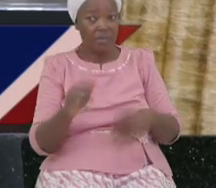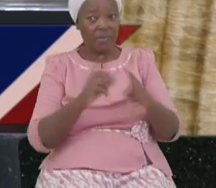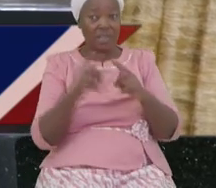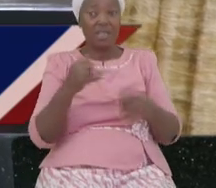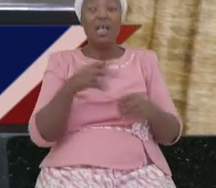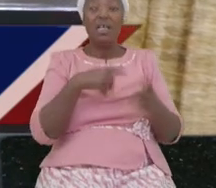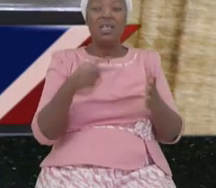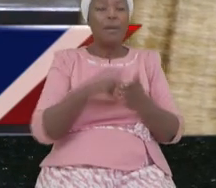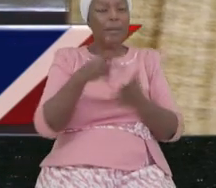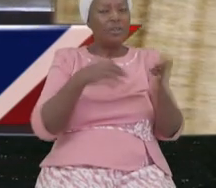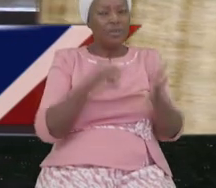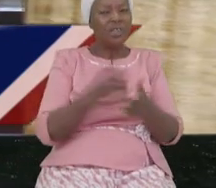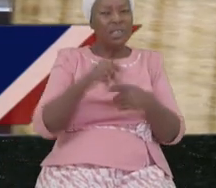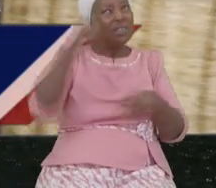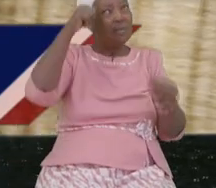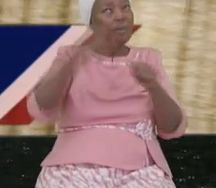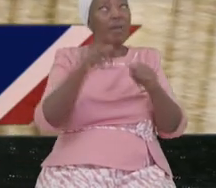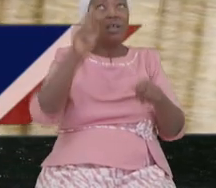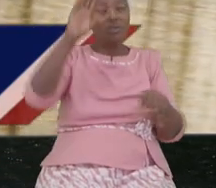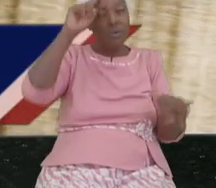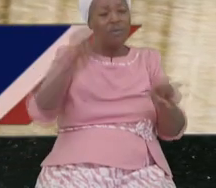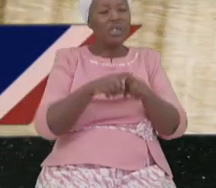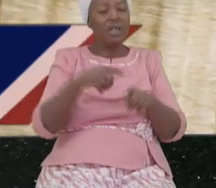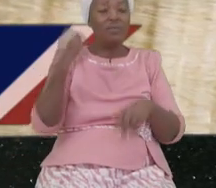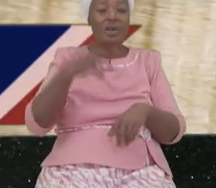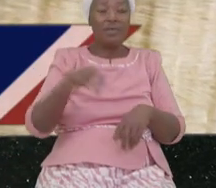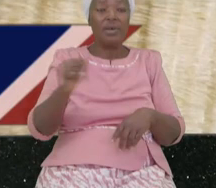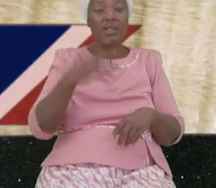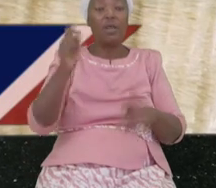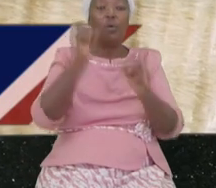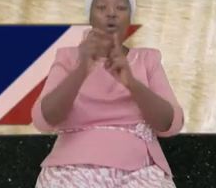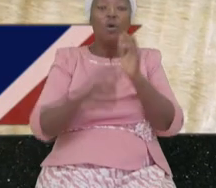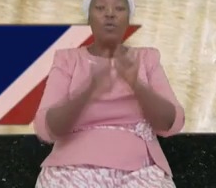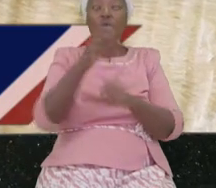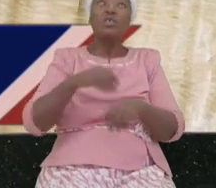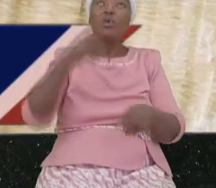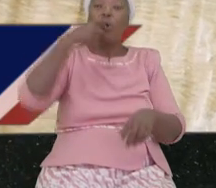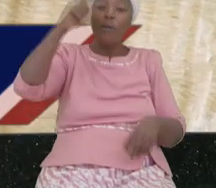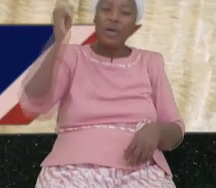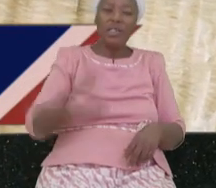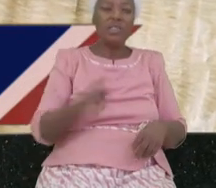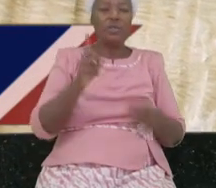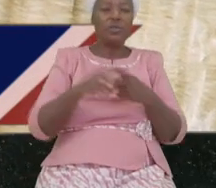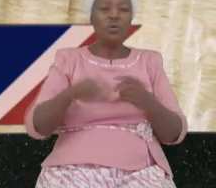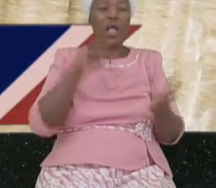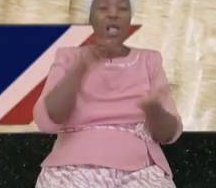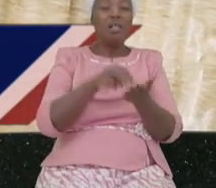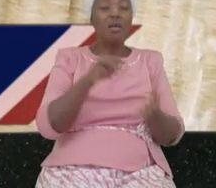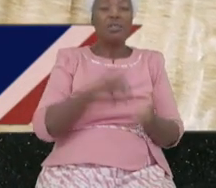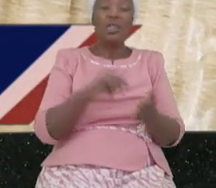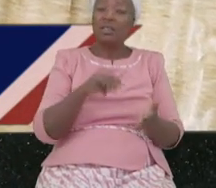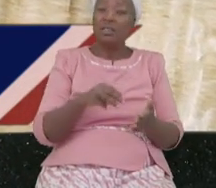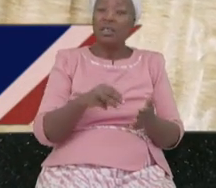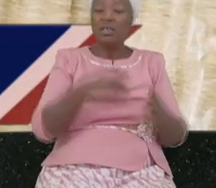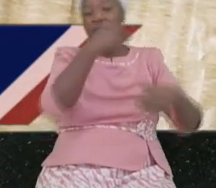covenant forever. The word which he commanded to 1,000 generations. Look at verse